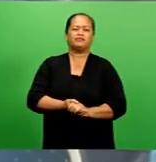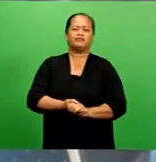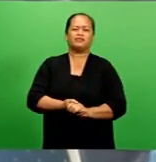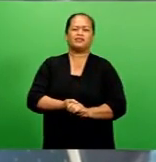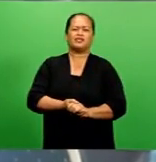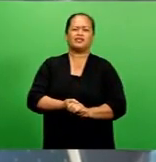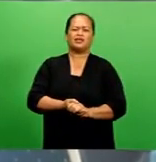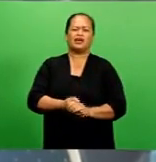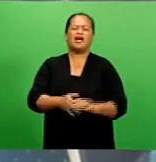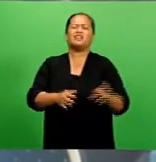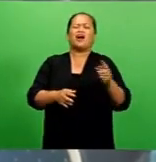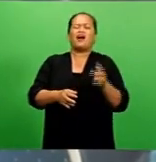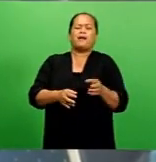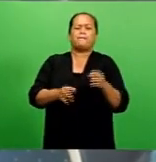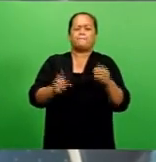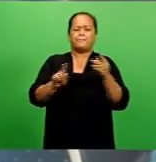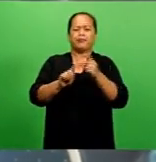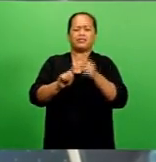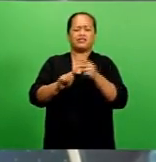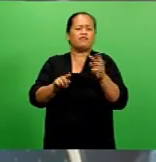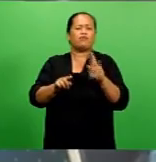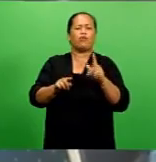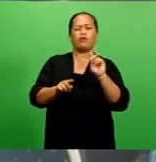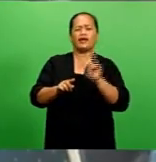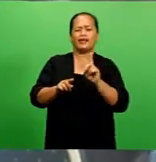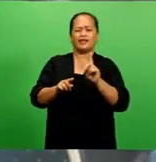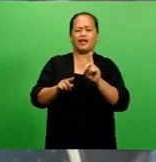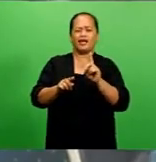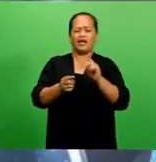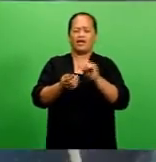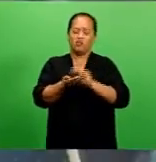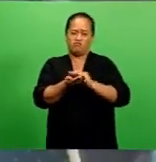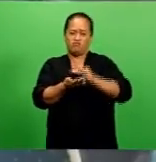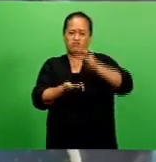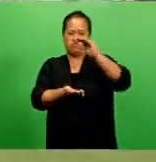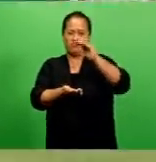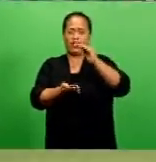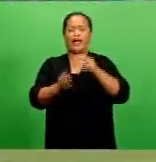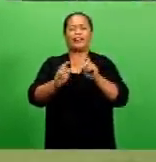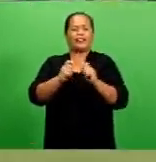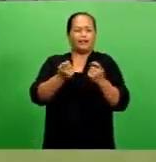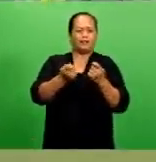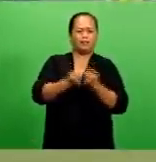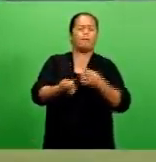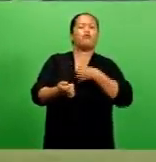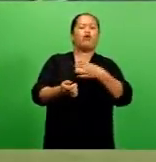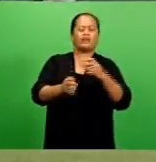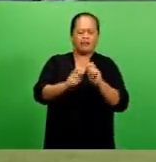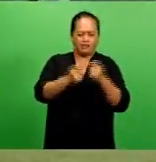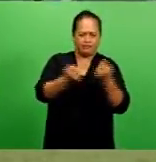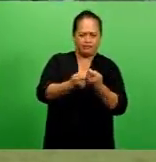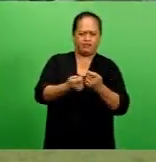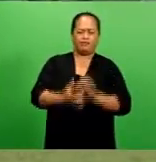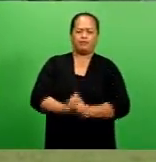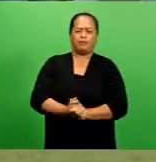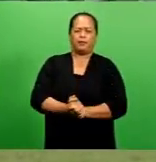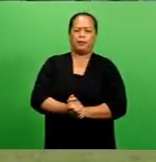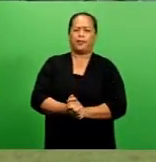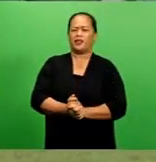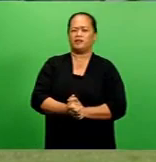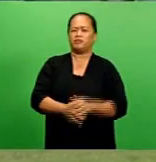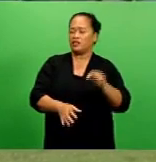increase the team, but the board and likewise this morning endorsed that we will continue with the 8